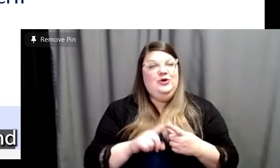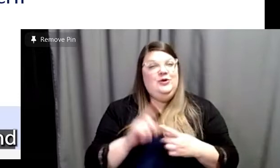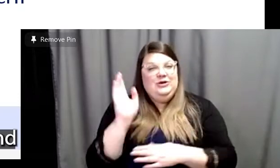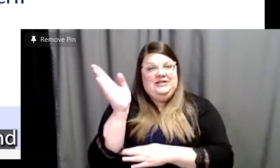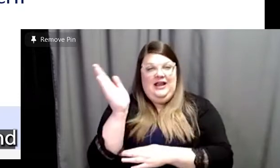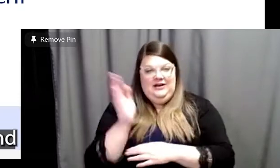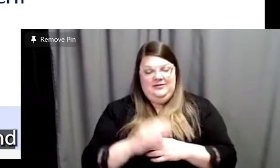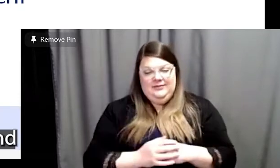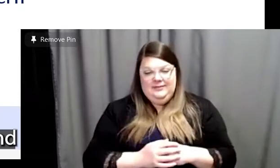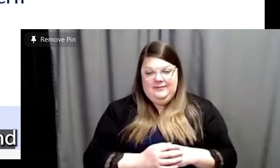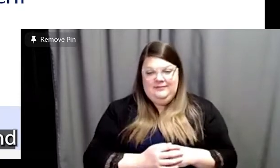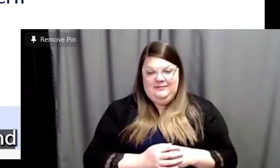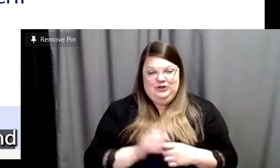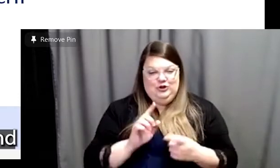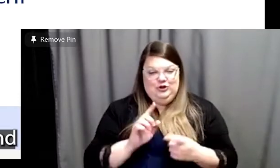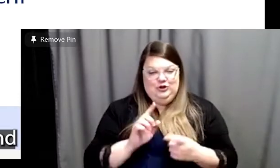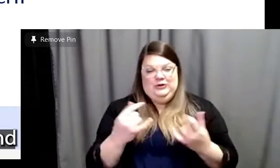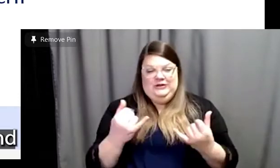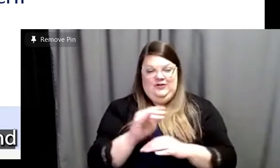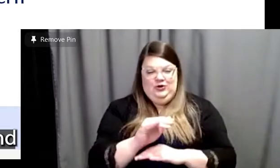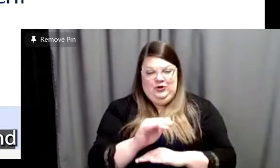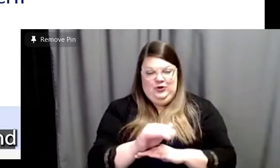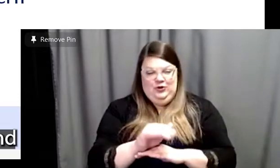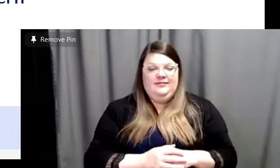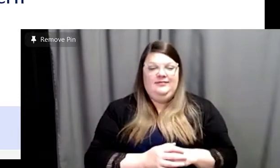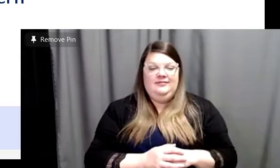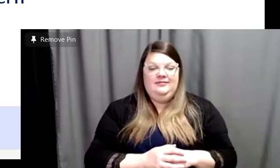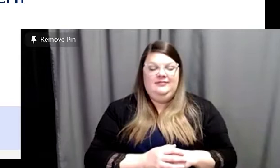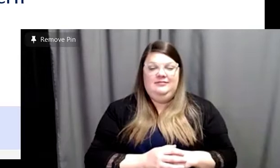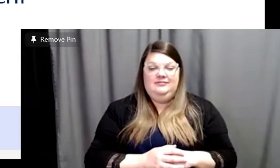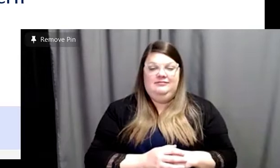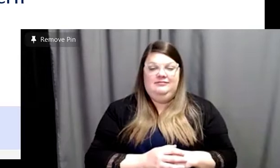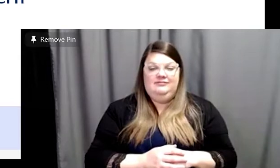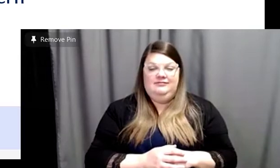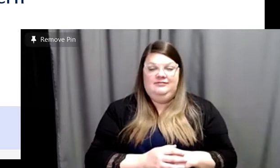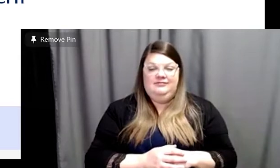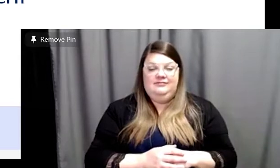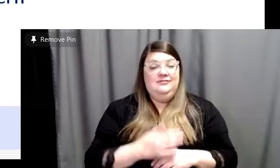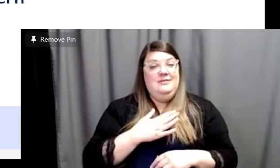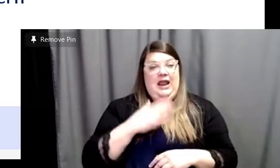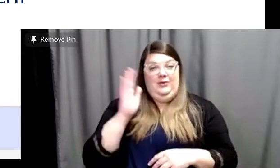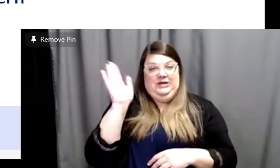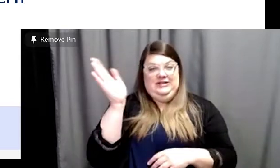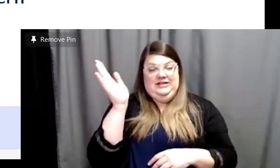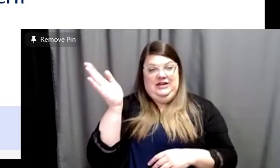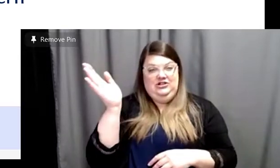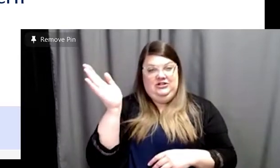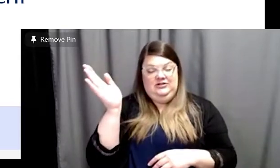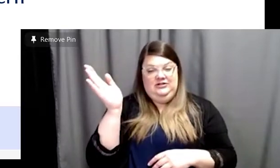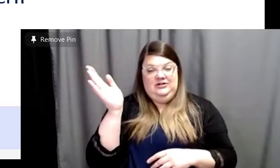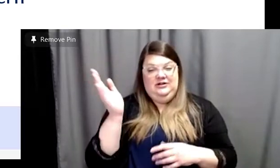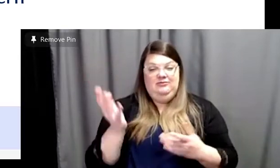present to you this afternoon. And my presentation